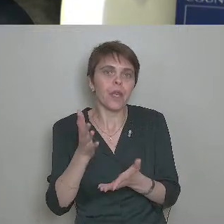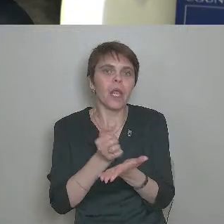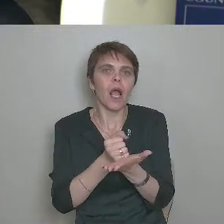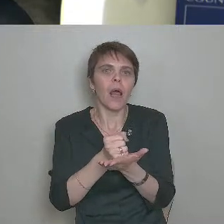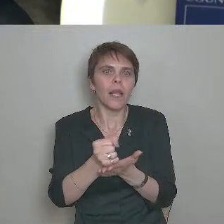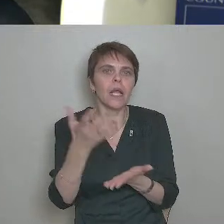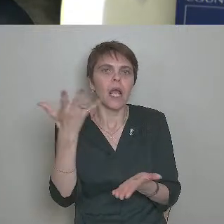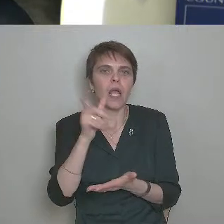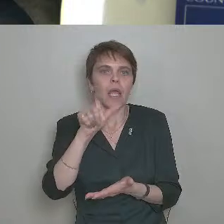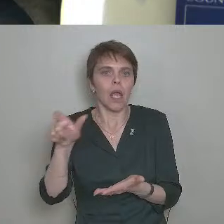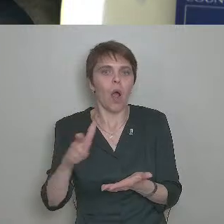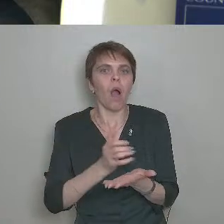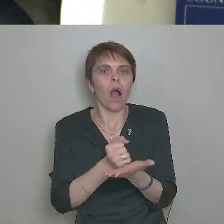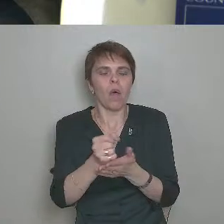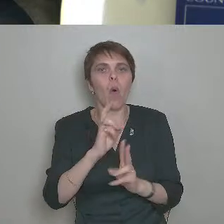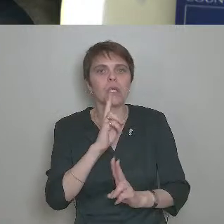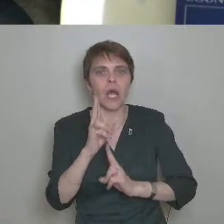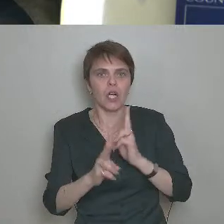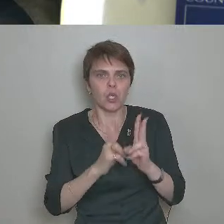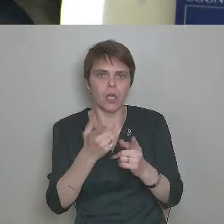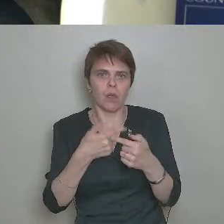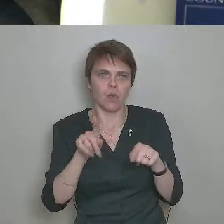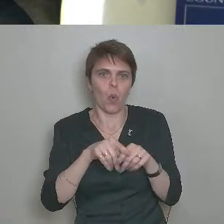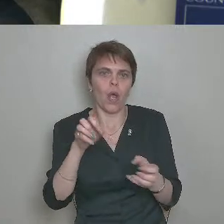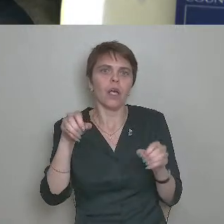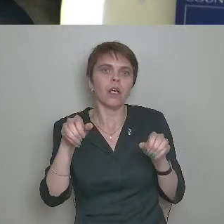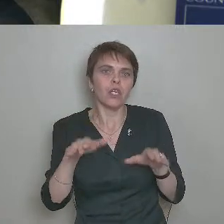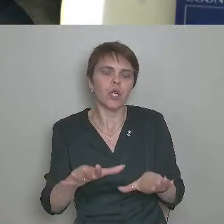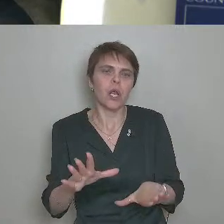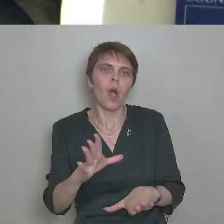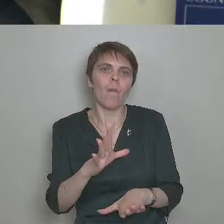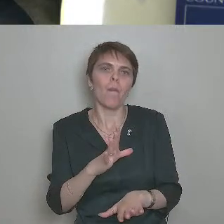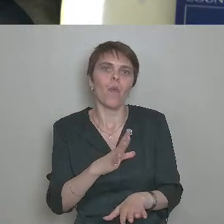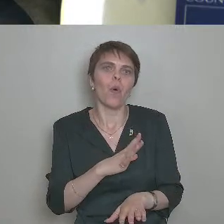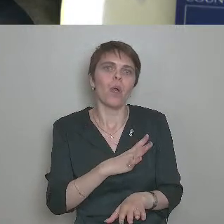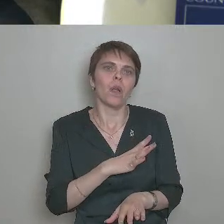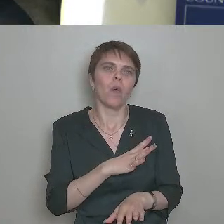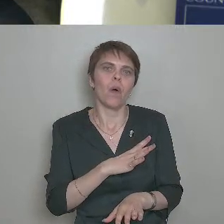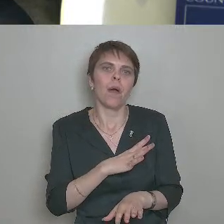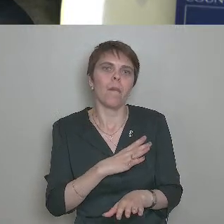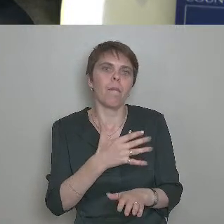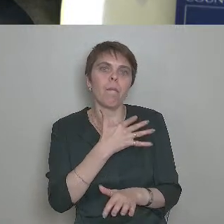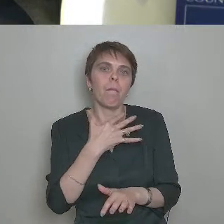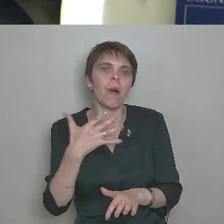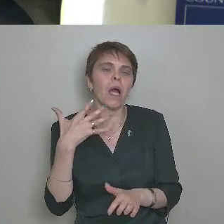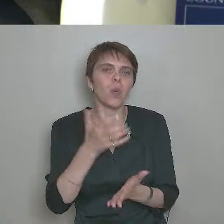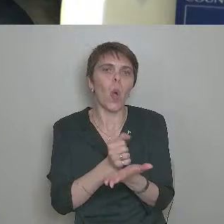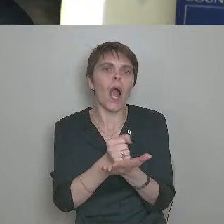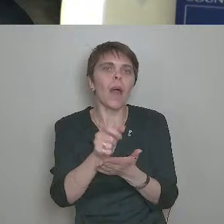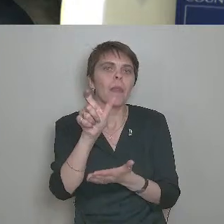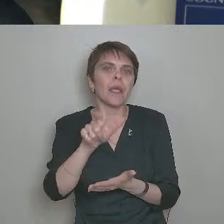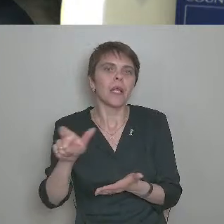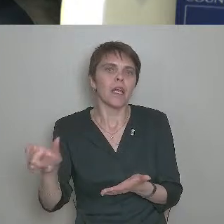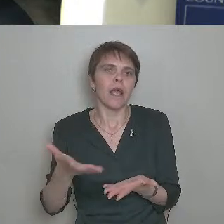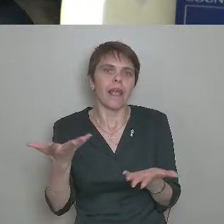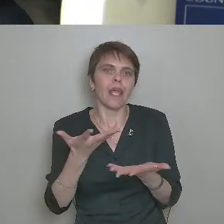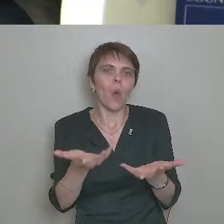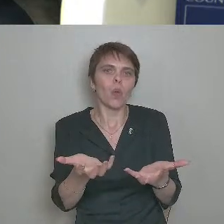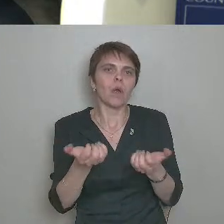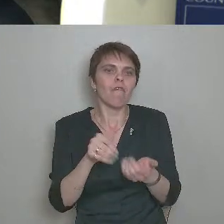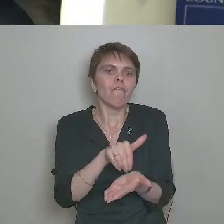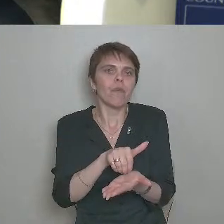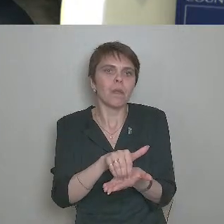Those candidates who would contest it, they received court ruling as to excessive formalism, but there were lots